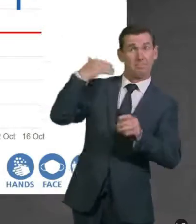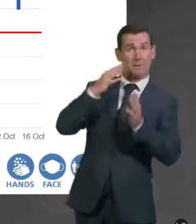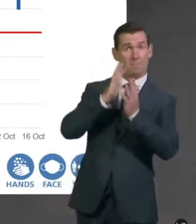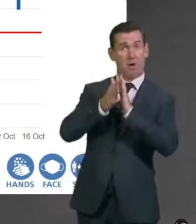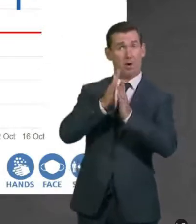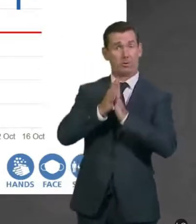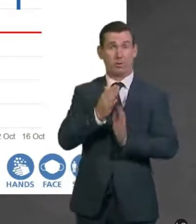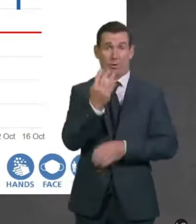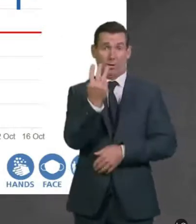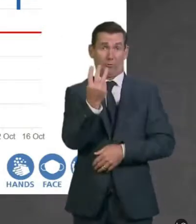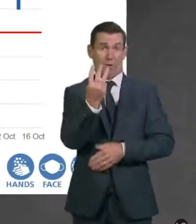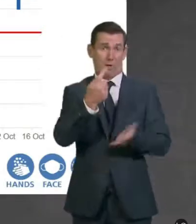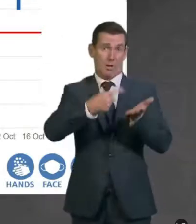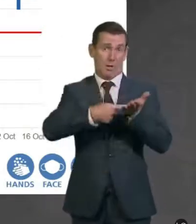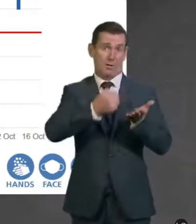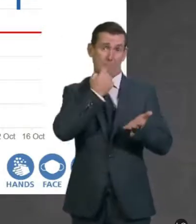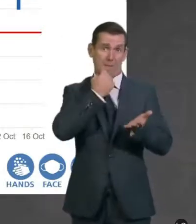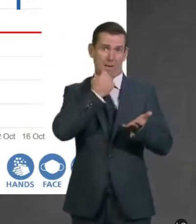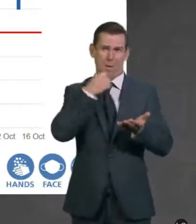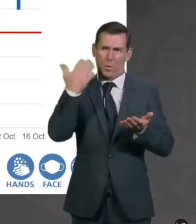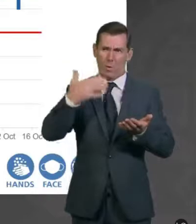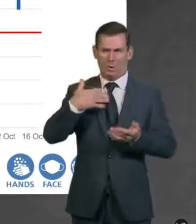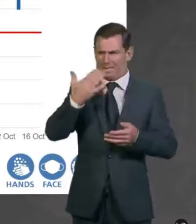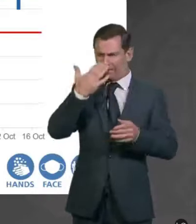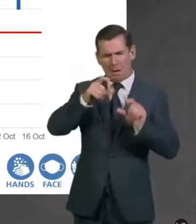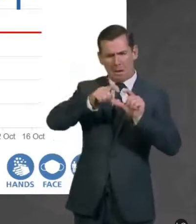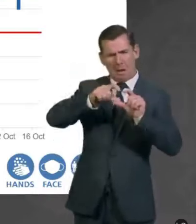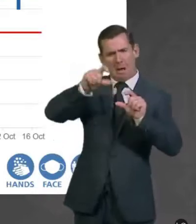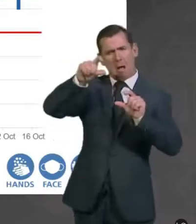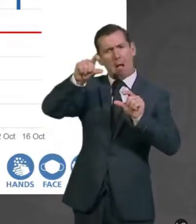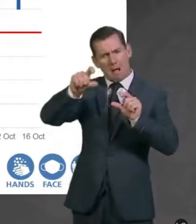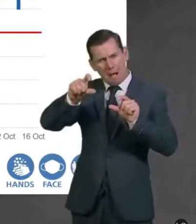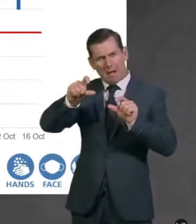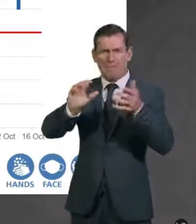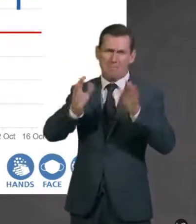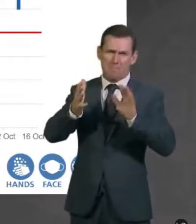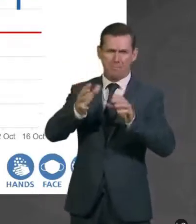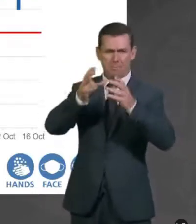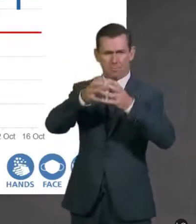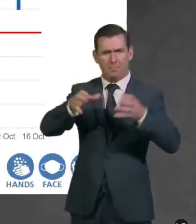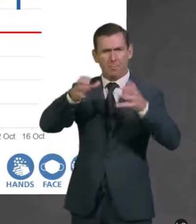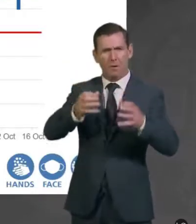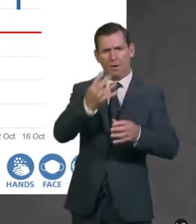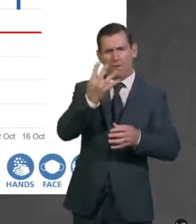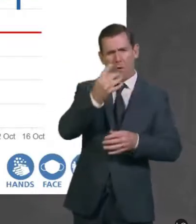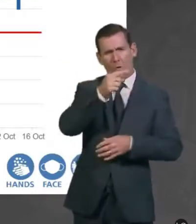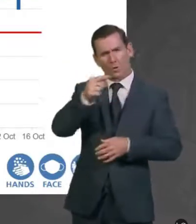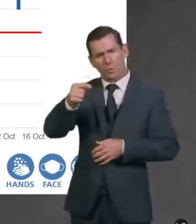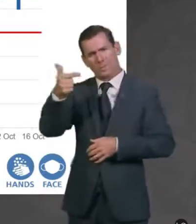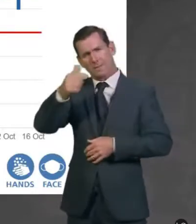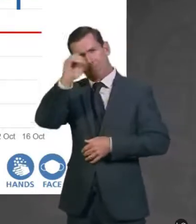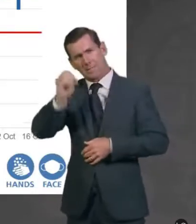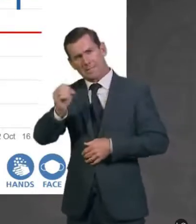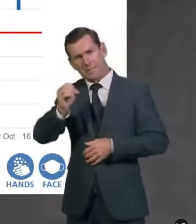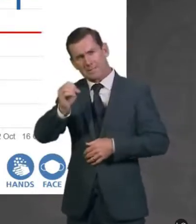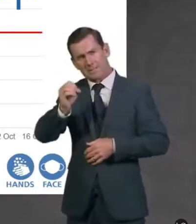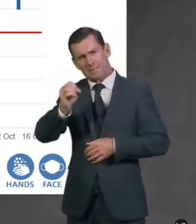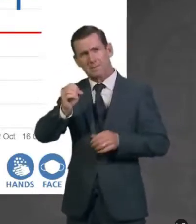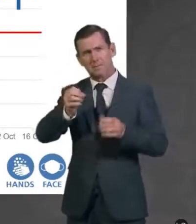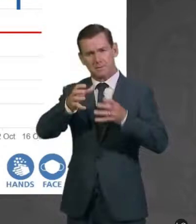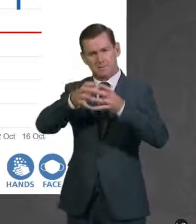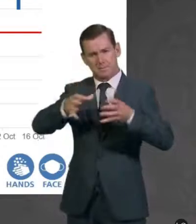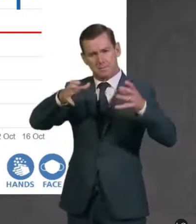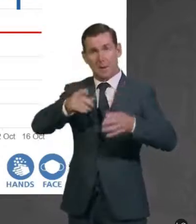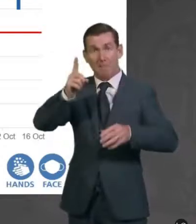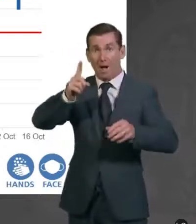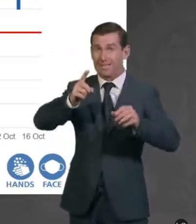and 7% per day, but that R hasn't gone right back up. And the reason it hasn't gone right back up is because of the measures that everyone is